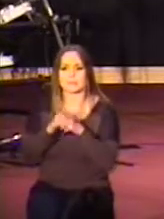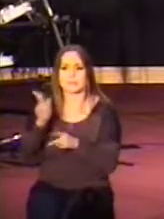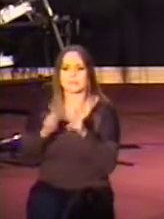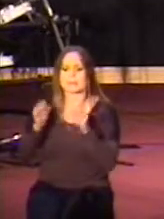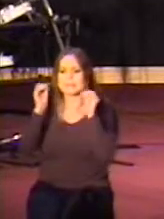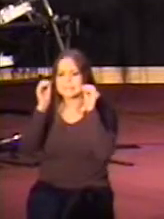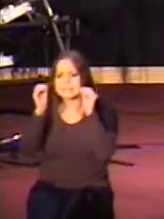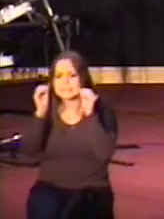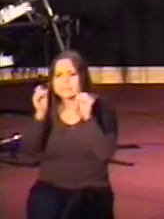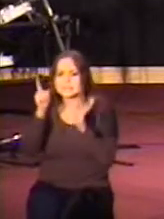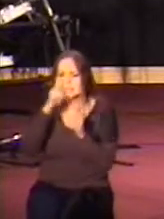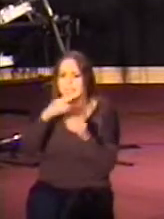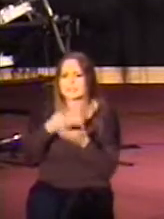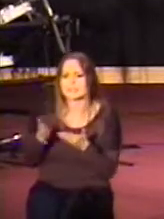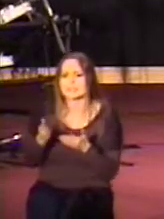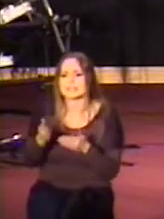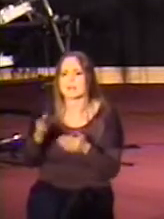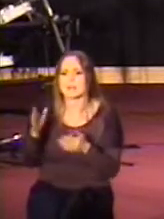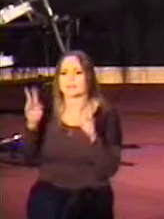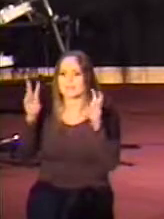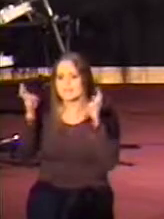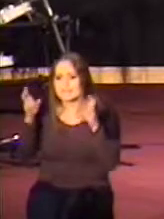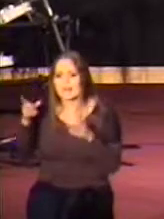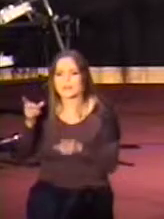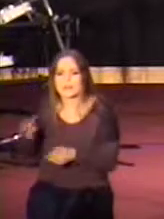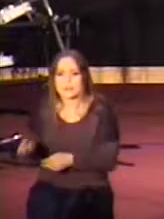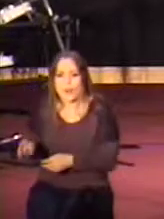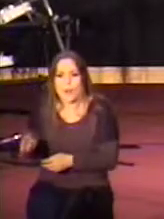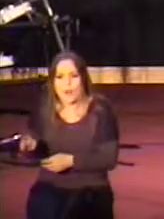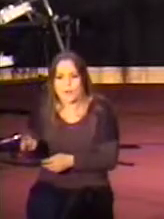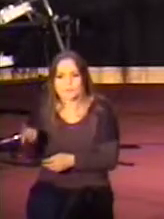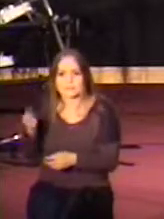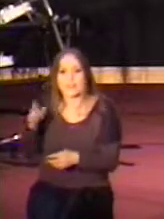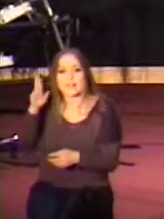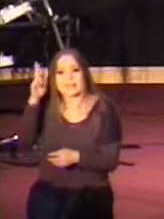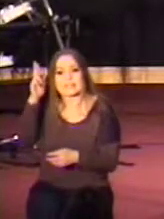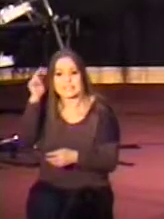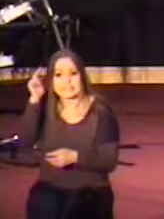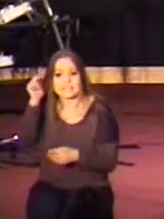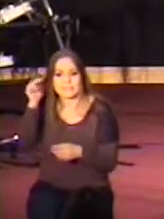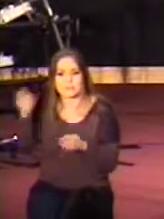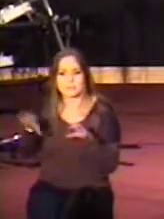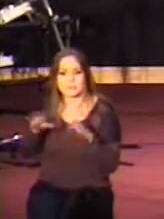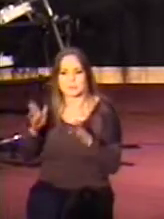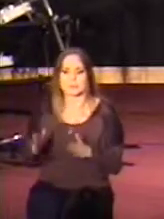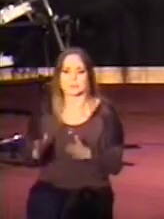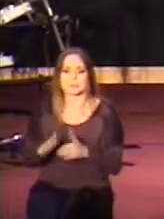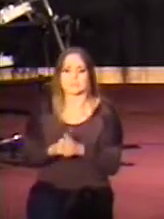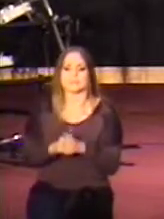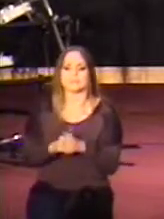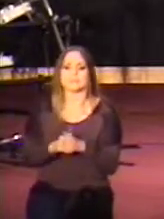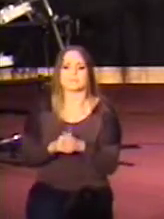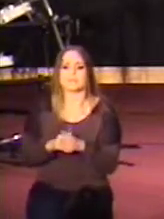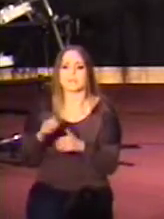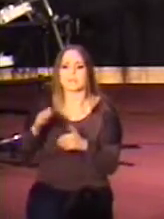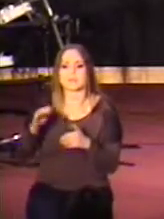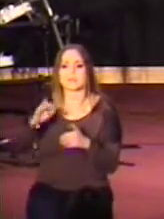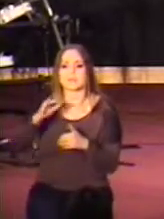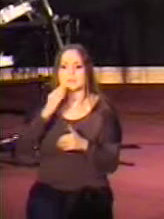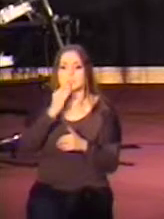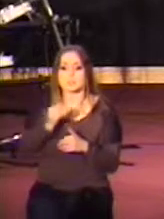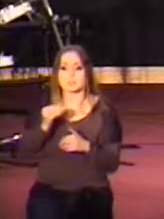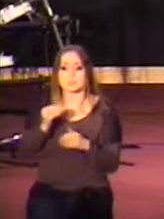and evildoers. He says that they're rotten on the inside. The context was simply this. The Jews were teaching the Christians, you have